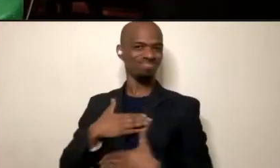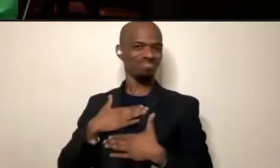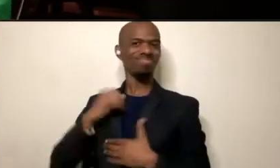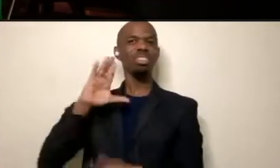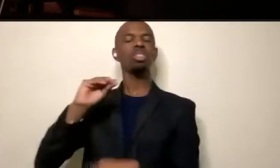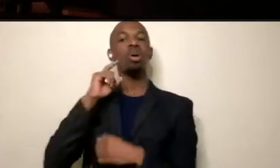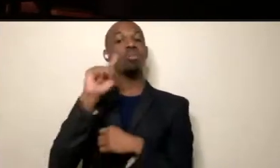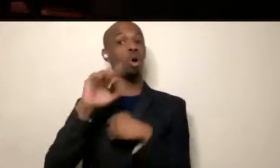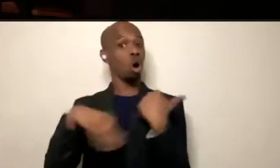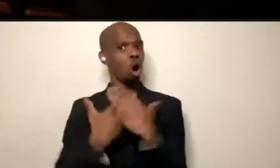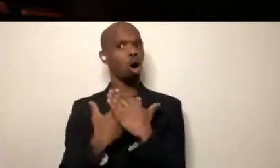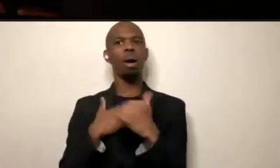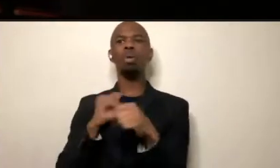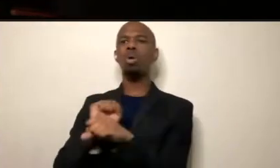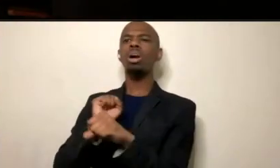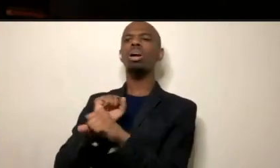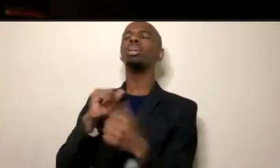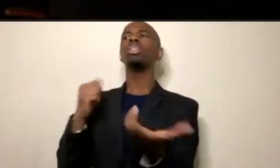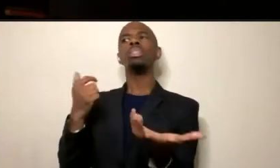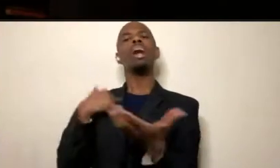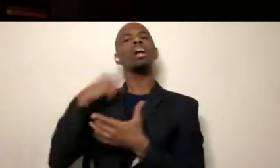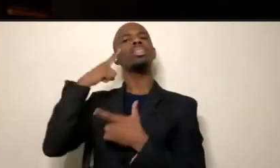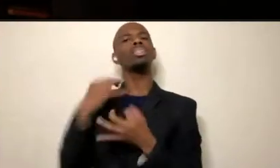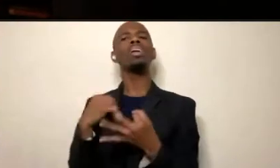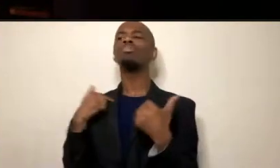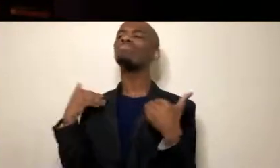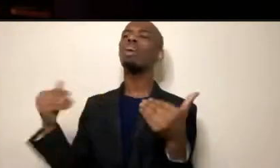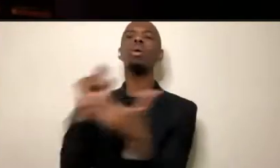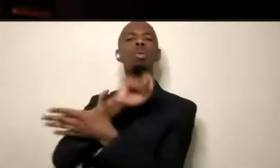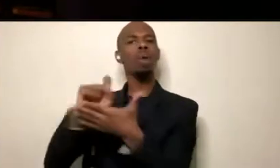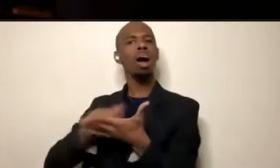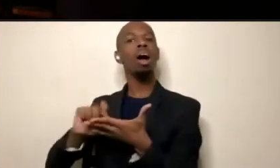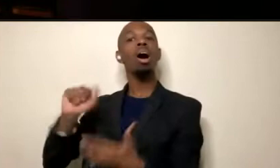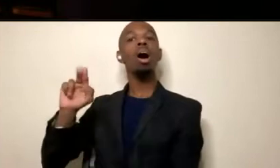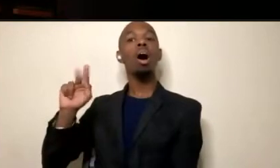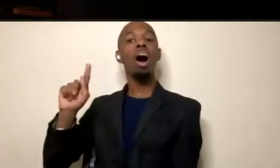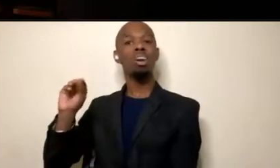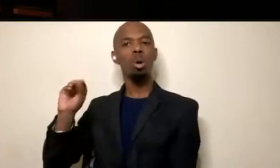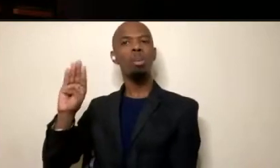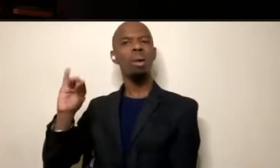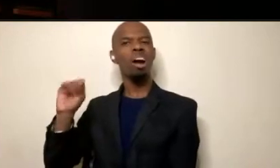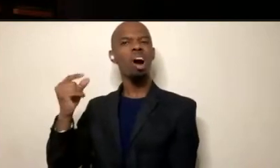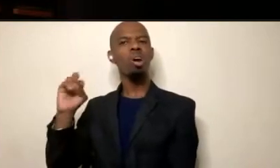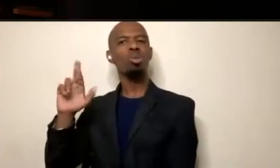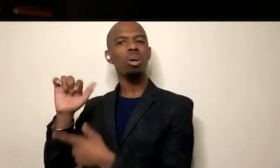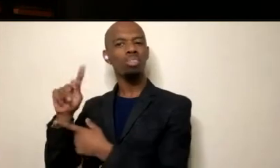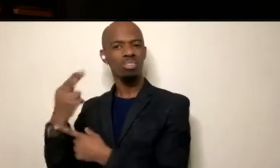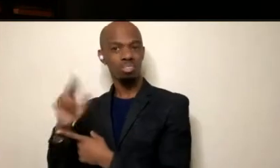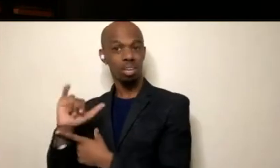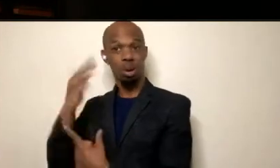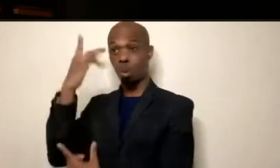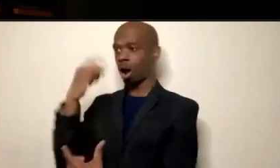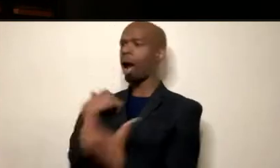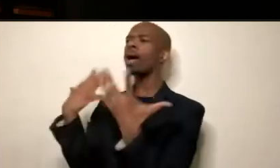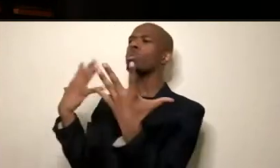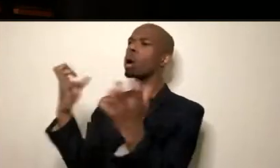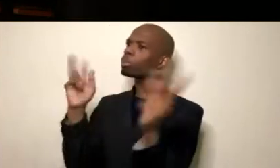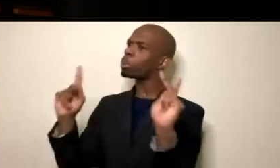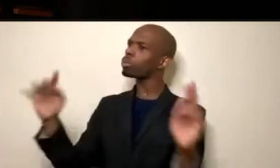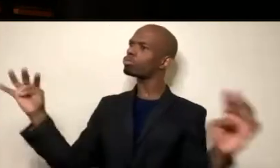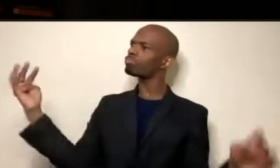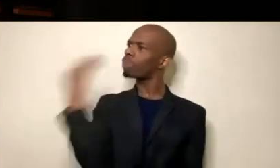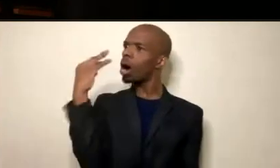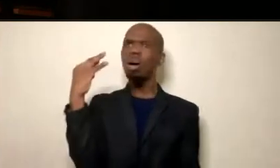want it to be seen. At a very early age, I wanted my story to be told, you know? So I started